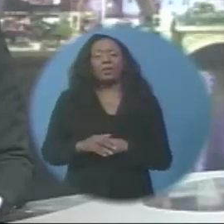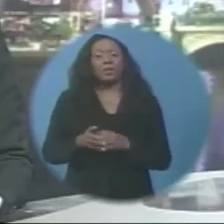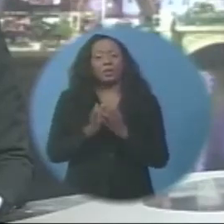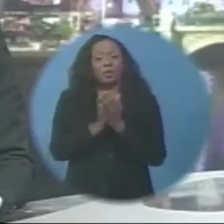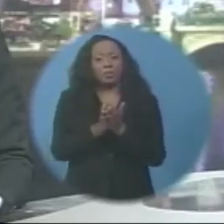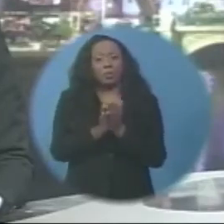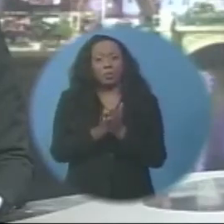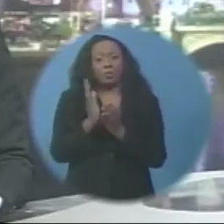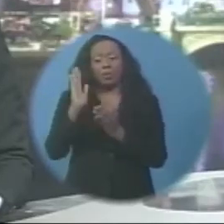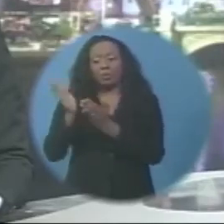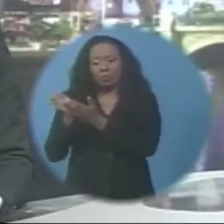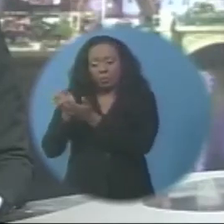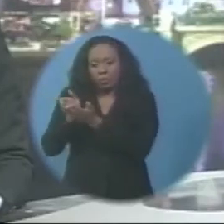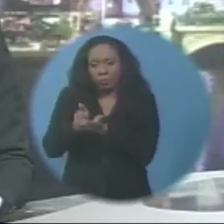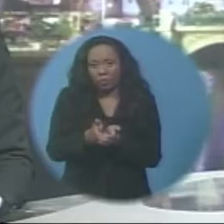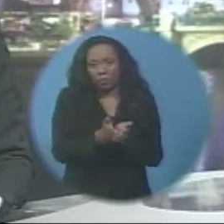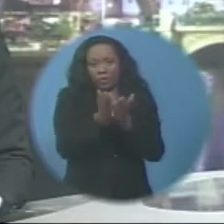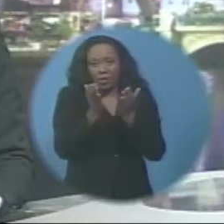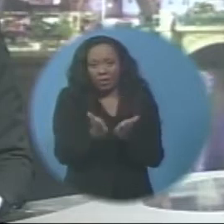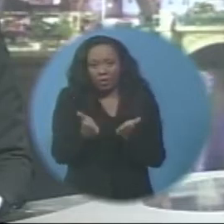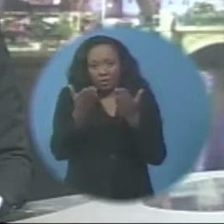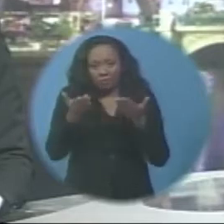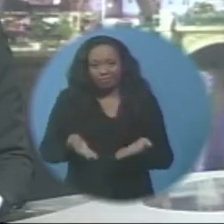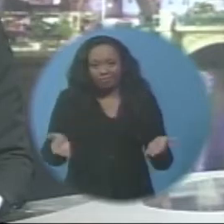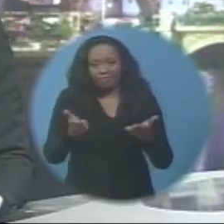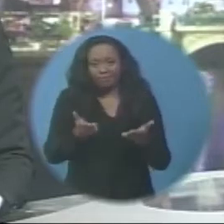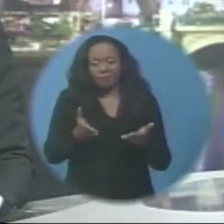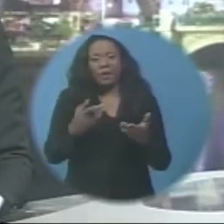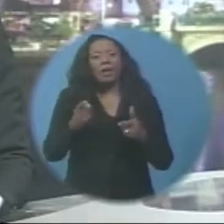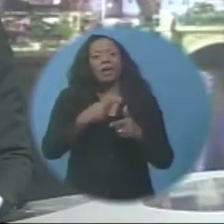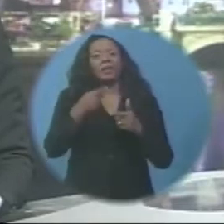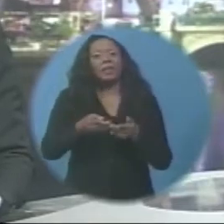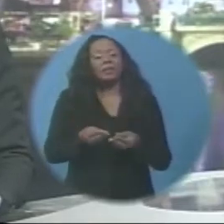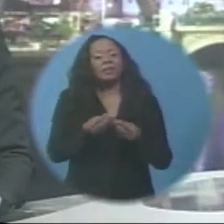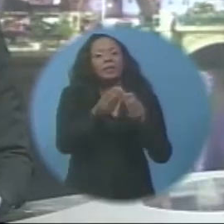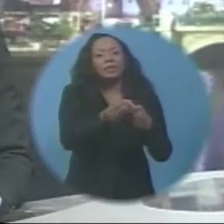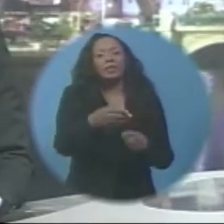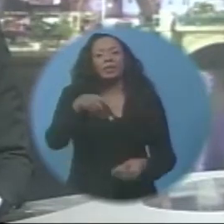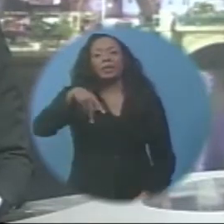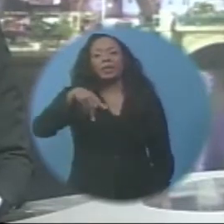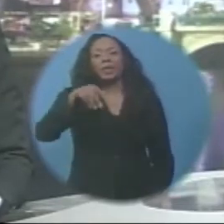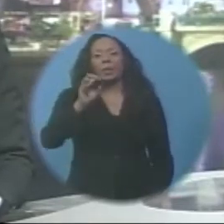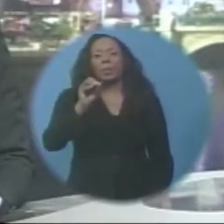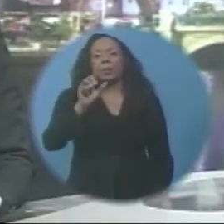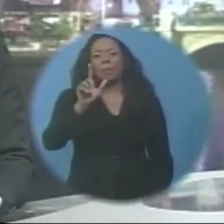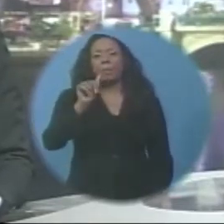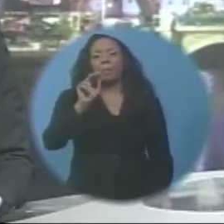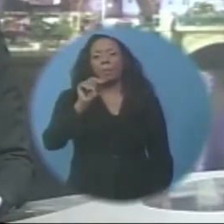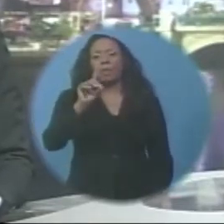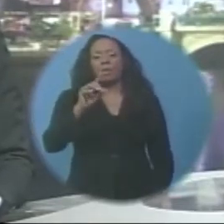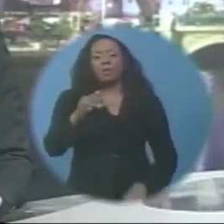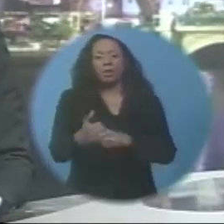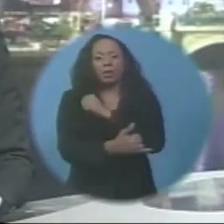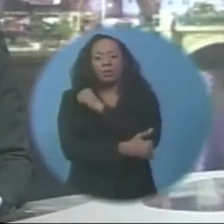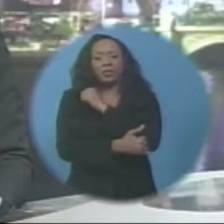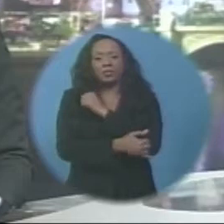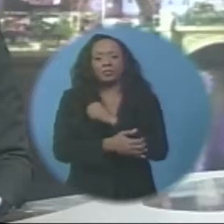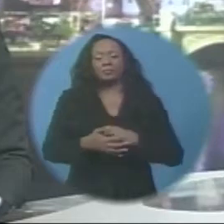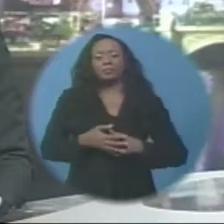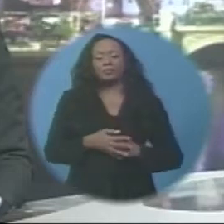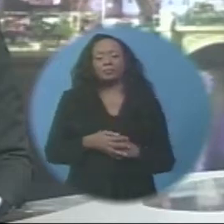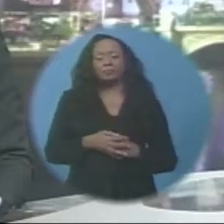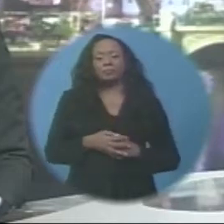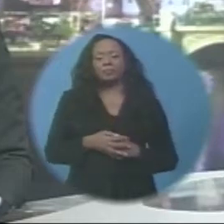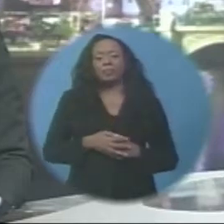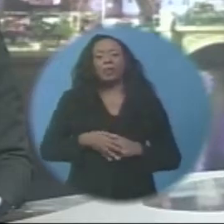Barbados and handed over to the Honorary Consul of Poland. And Barbadians are being encouraged to show support for their Haitian